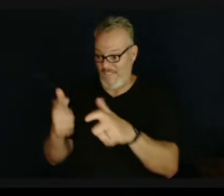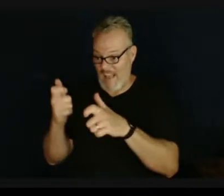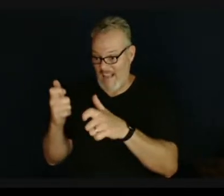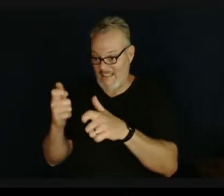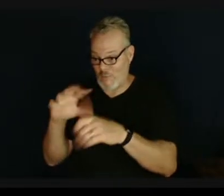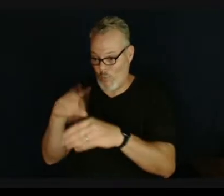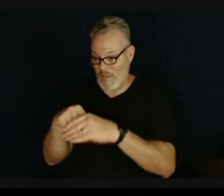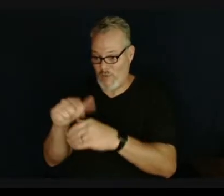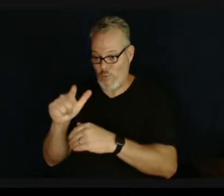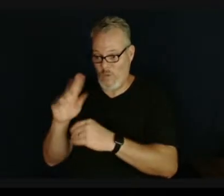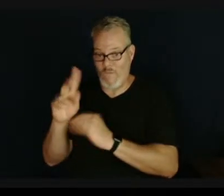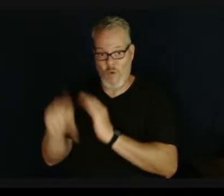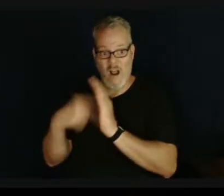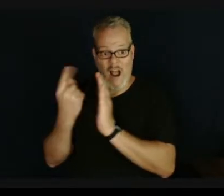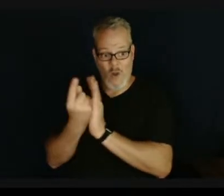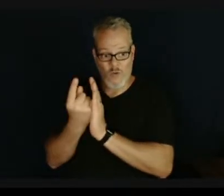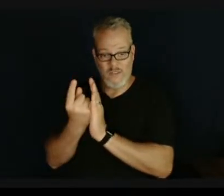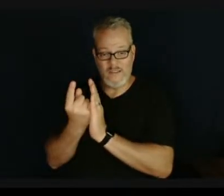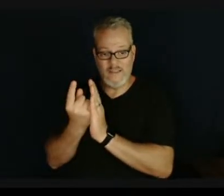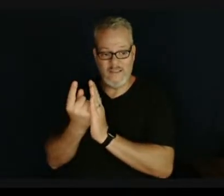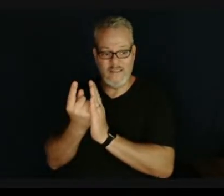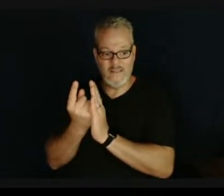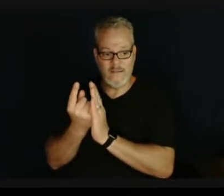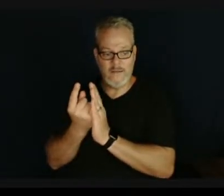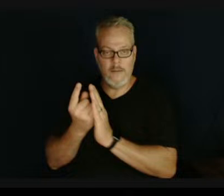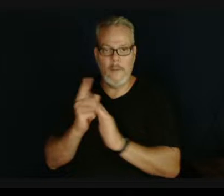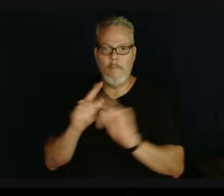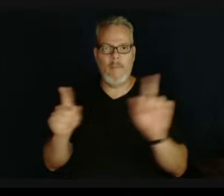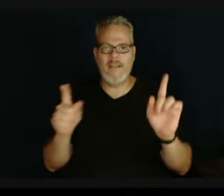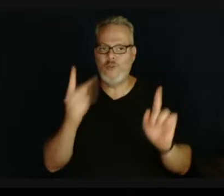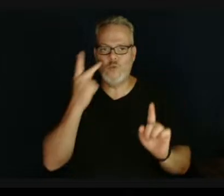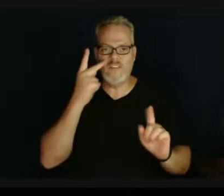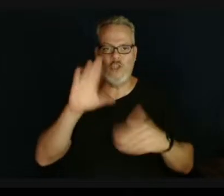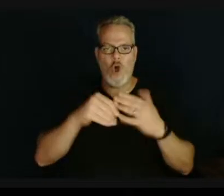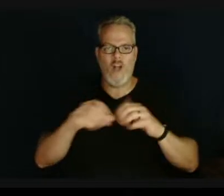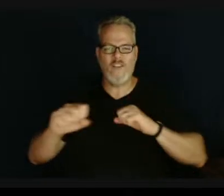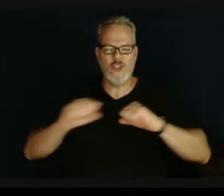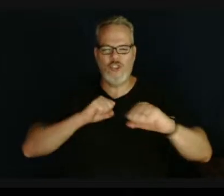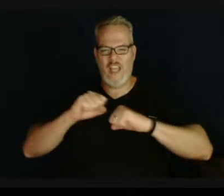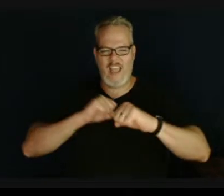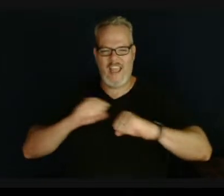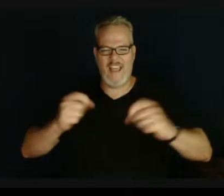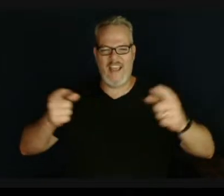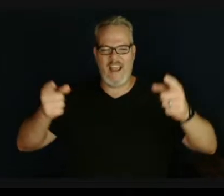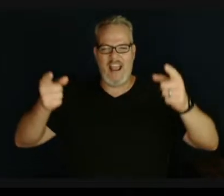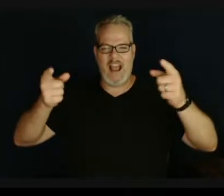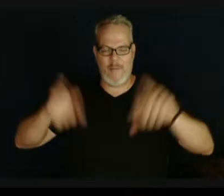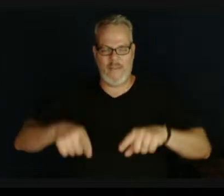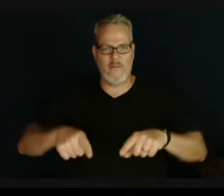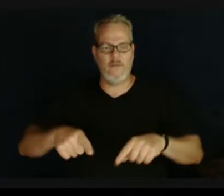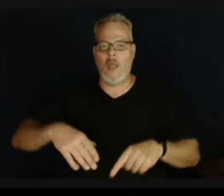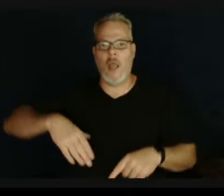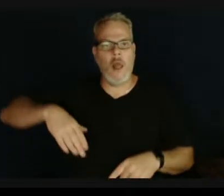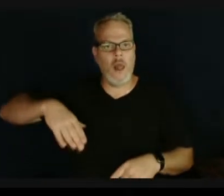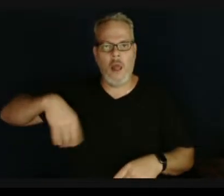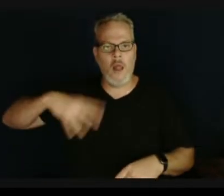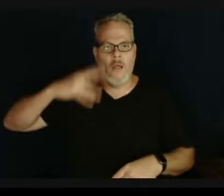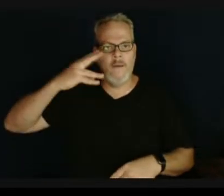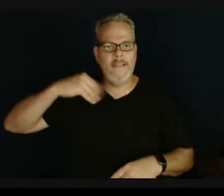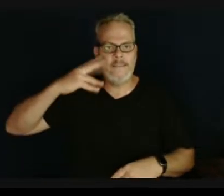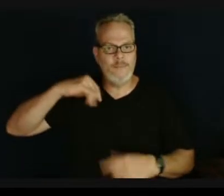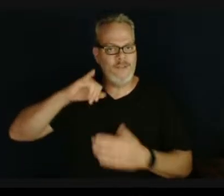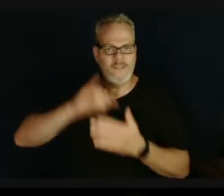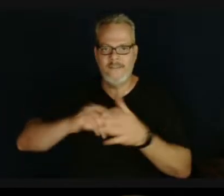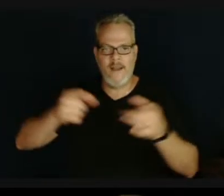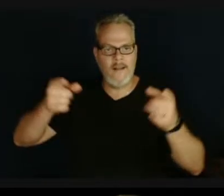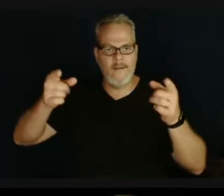hours, doing all the same amount of work, but you don't get all the shaking, right? So we haven't had those happening either.